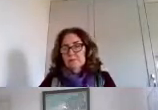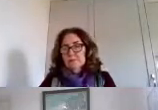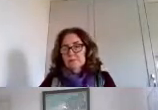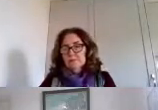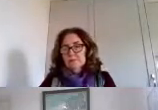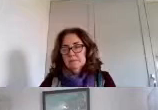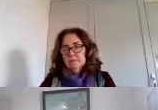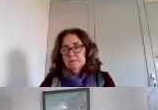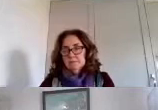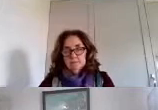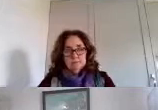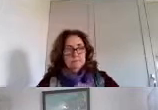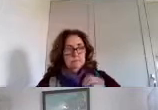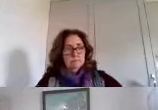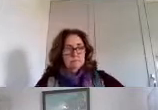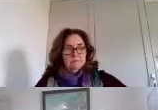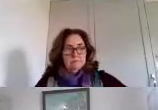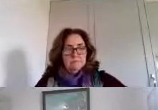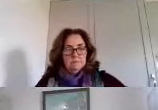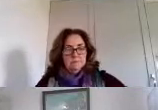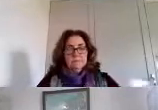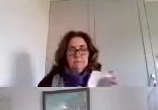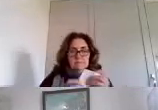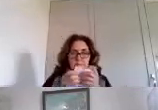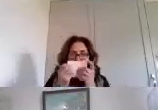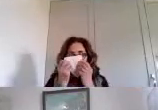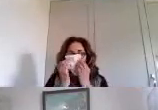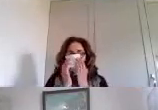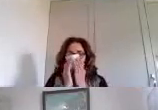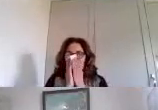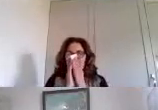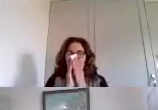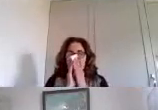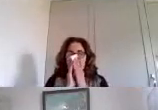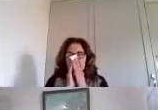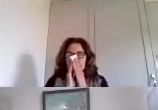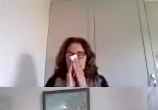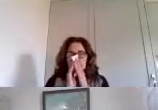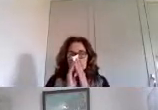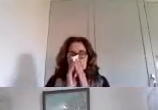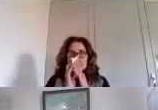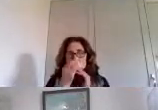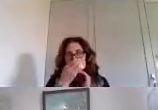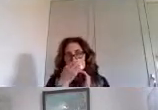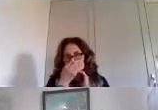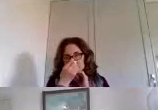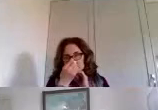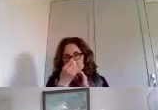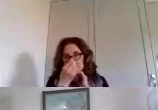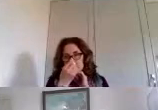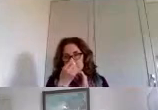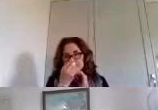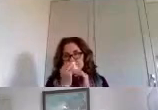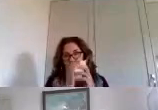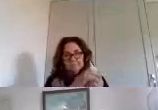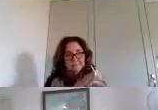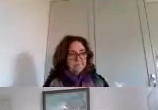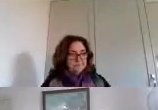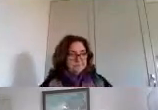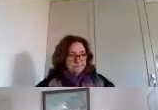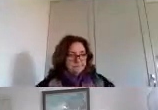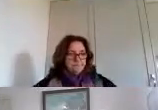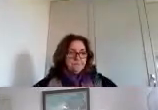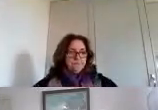we did this in a managed way, and in preparation we prepared a piece of training and a how-to manual, providing